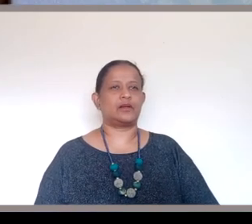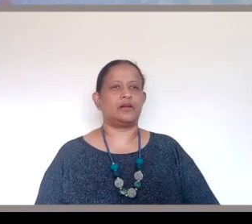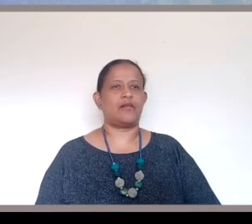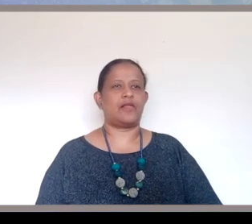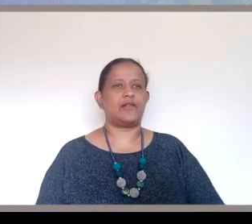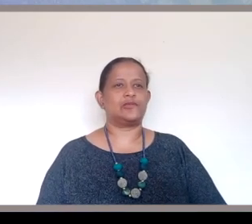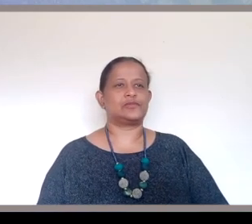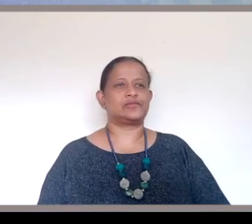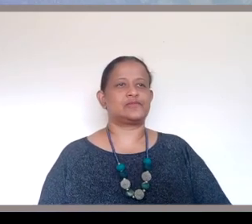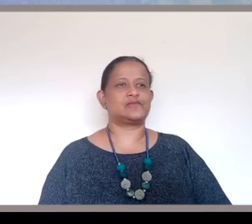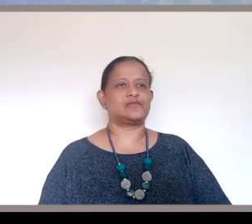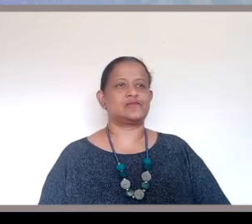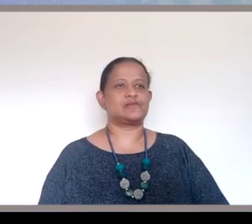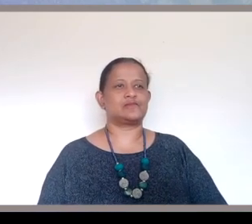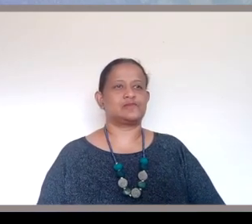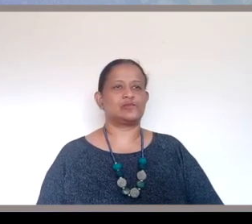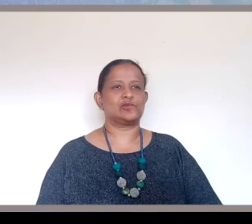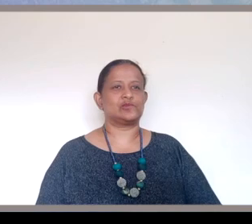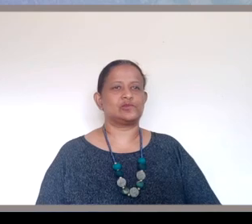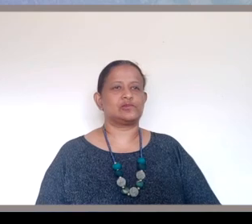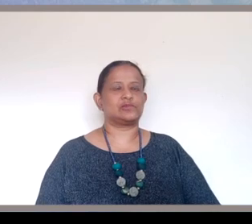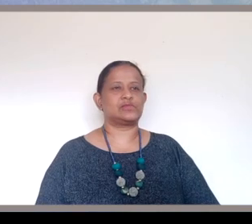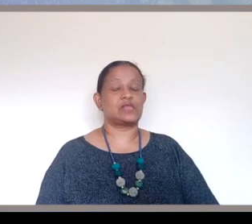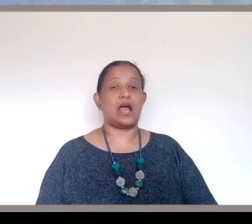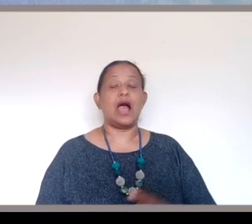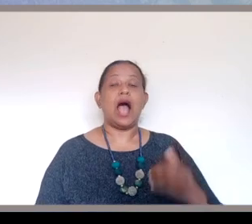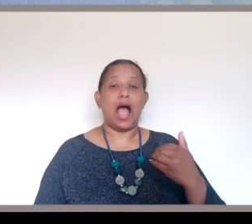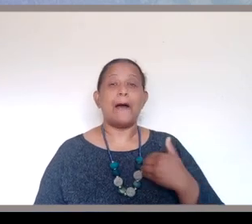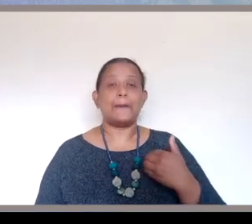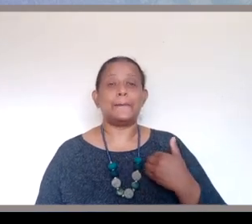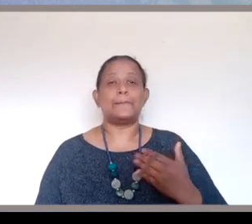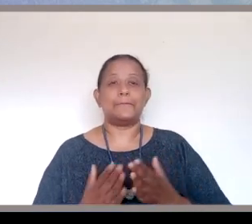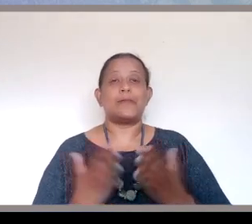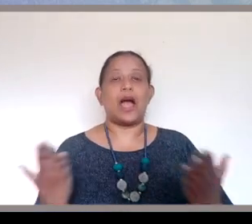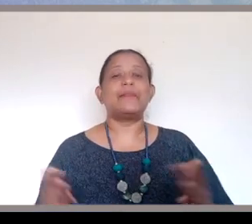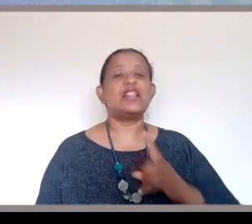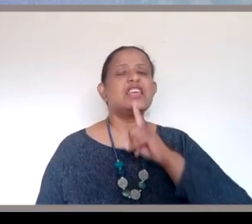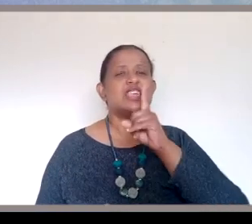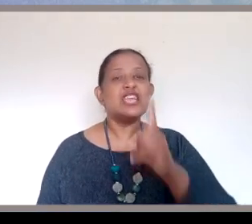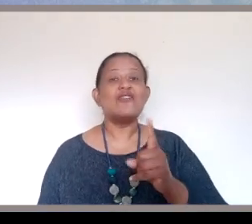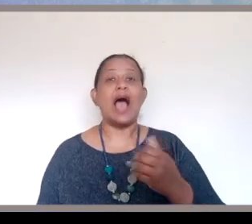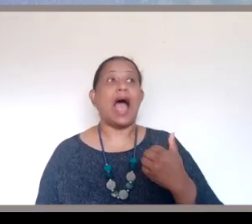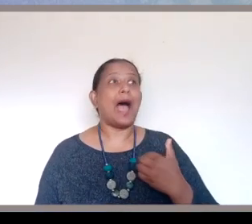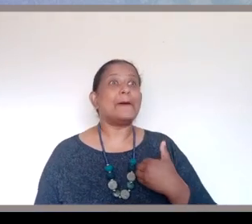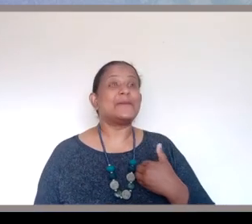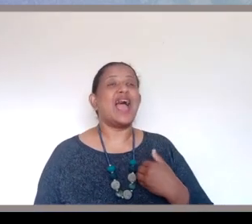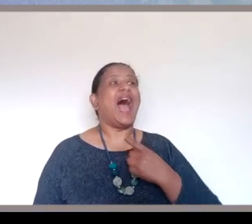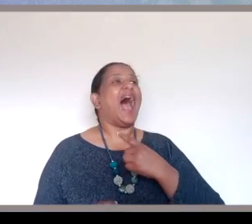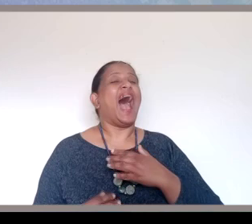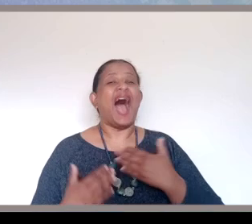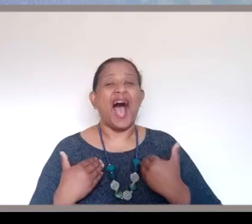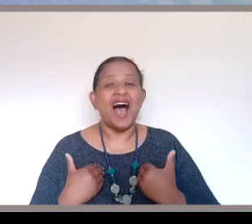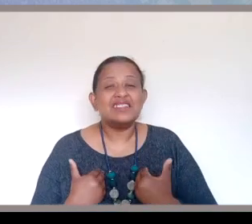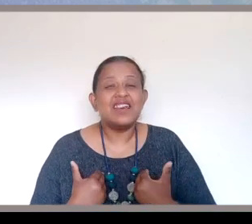know, God gives us these desires. Those are good desires. They are good gifts. But any